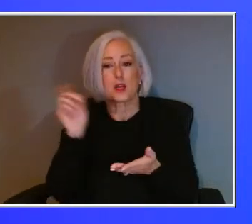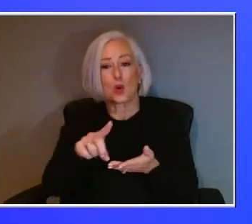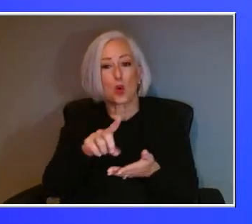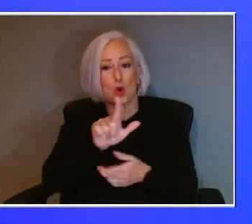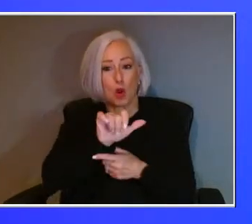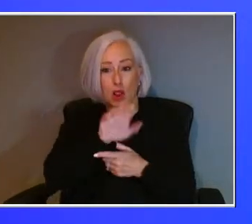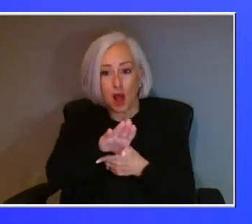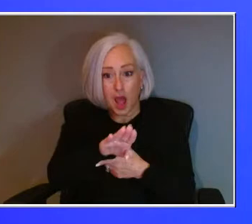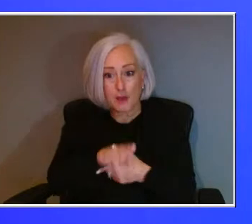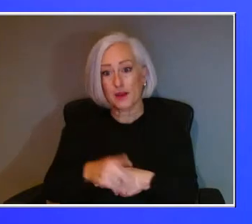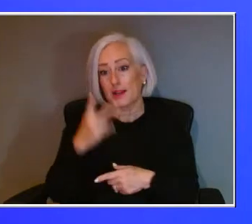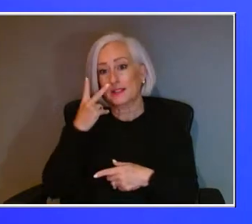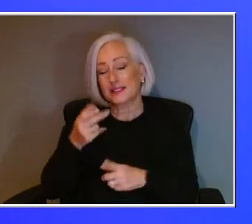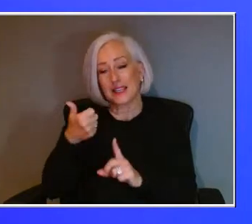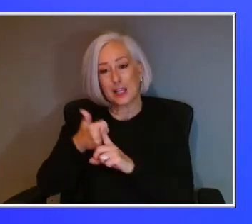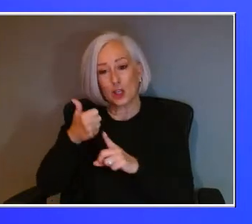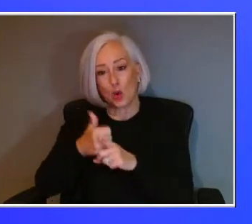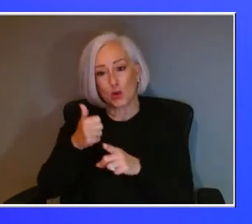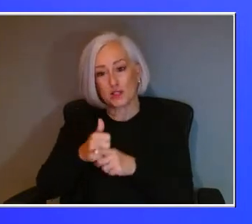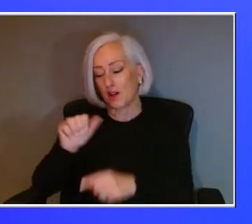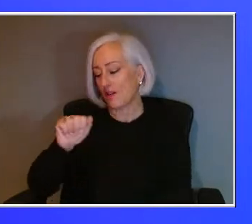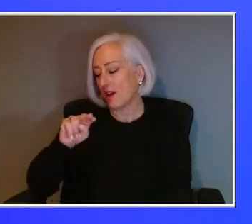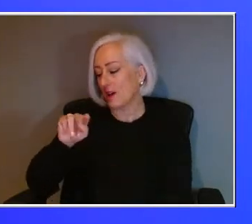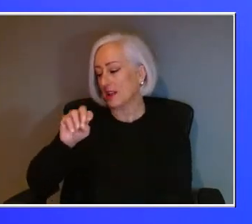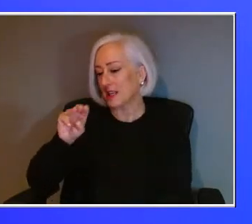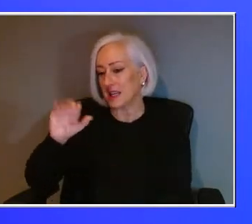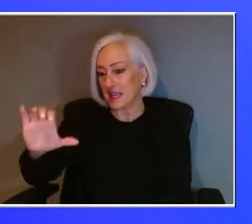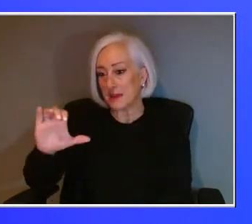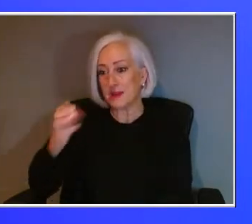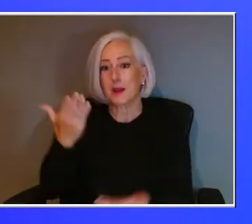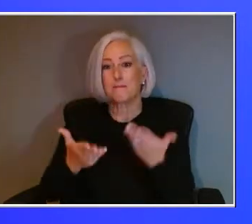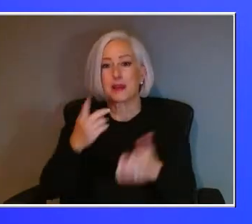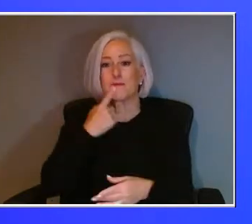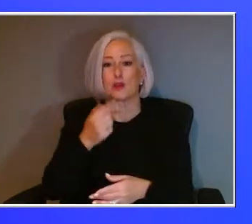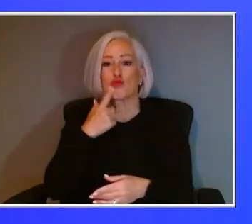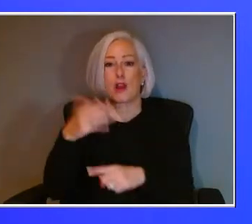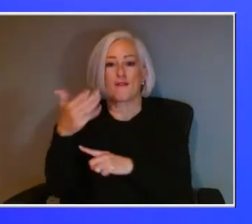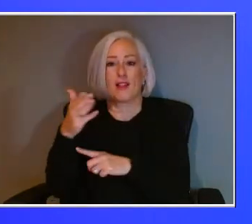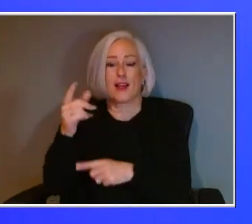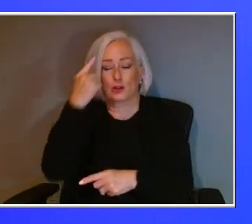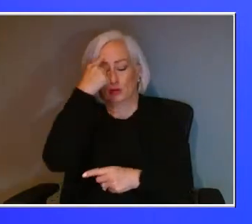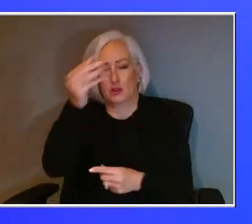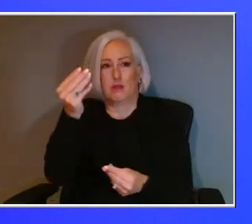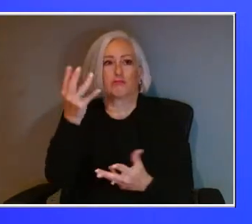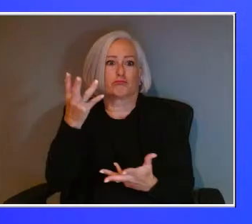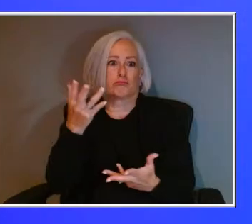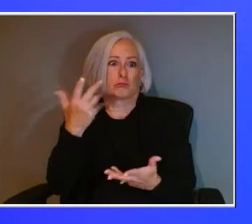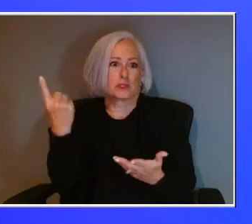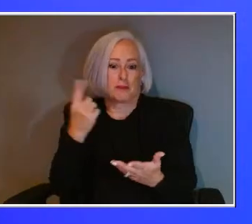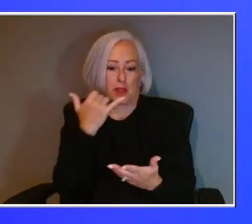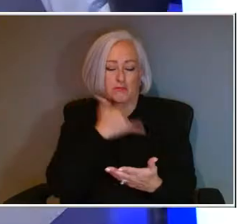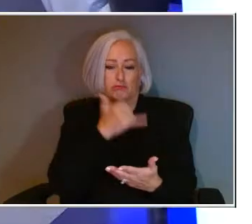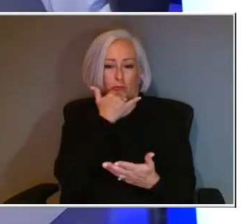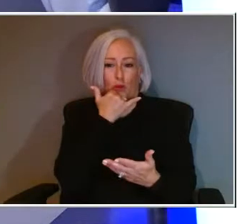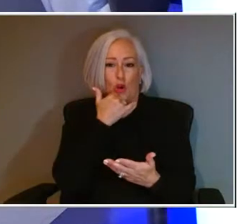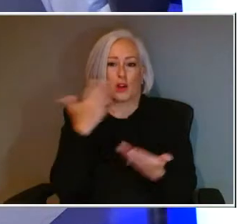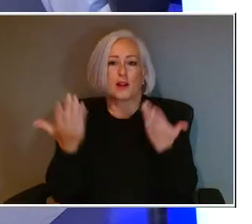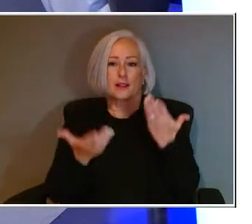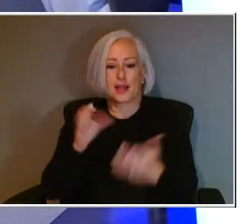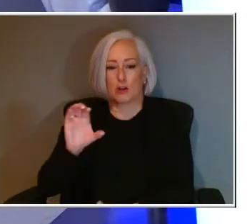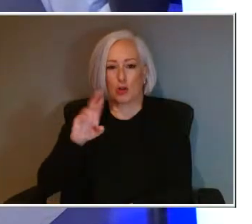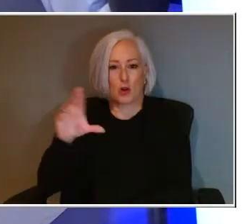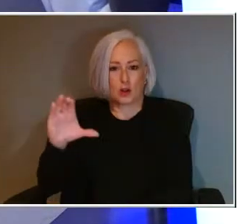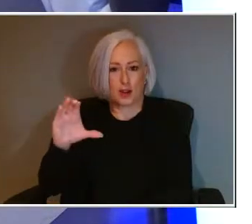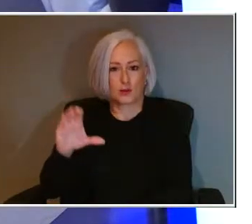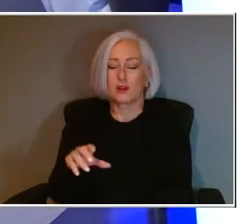that's another red flag that there could be something serious, such as colorectal cancer. Deepika, did you have any